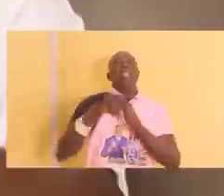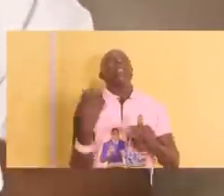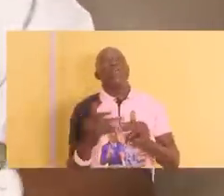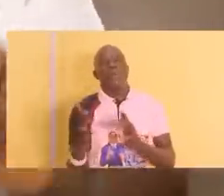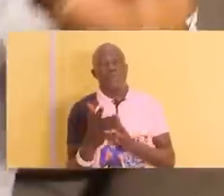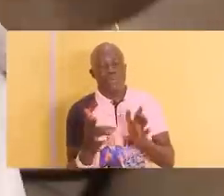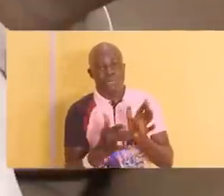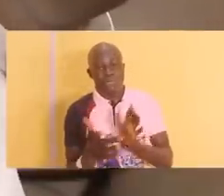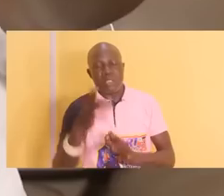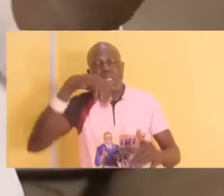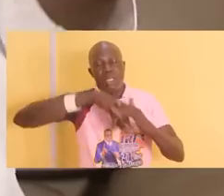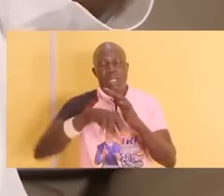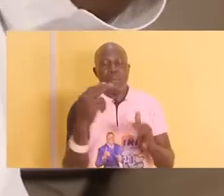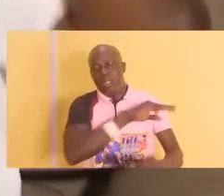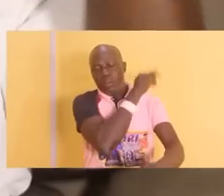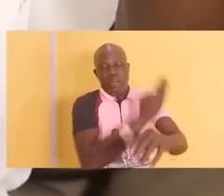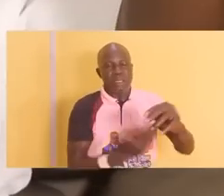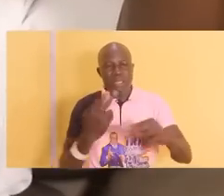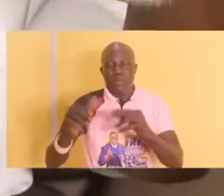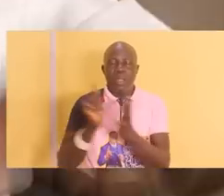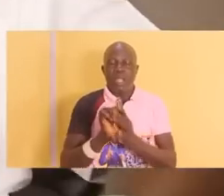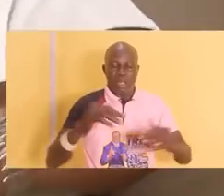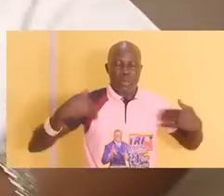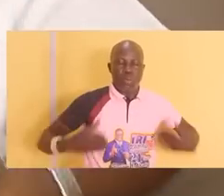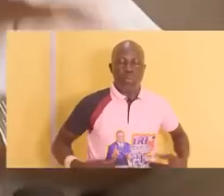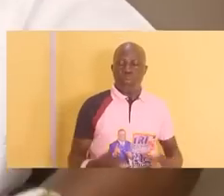Major Messon, in the name of Jesus, in the mighty name,